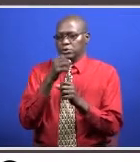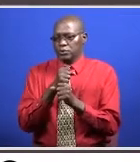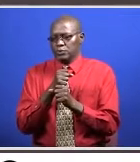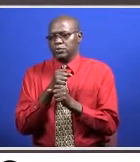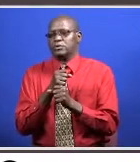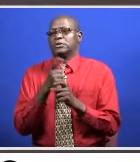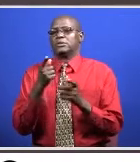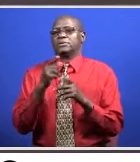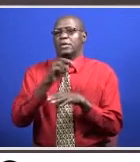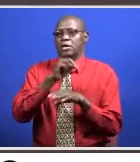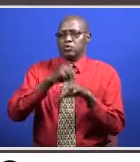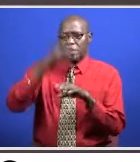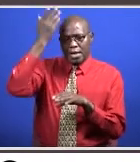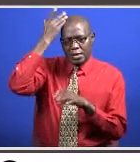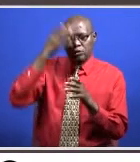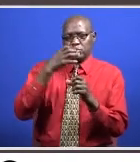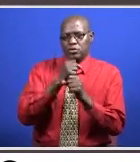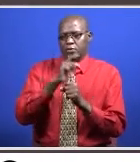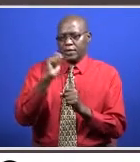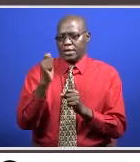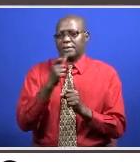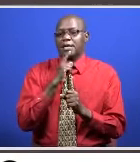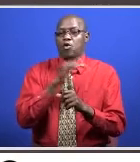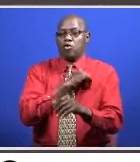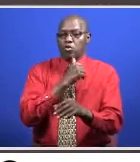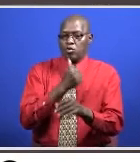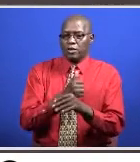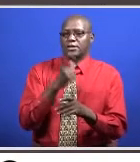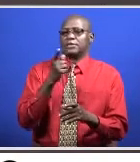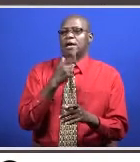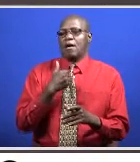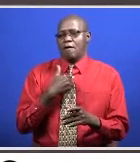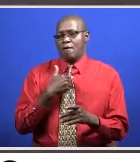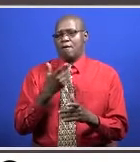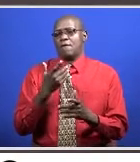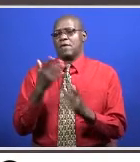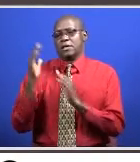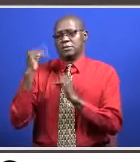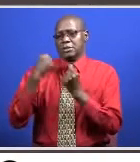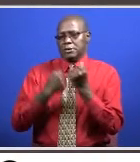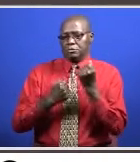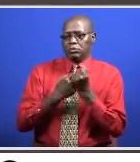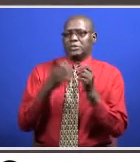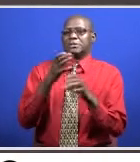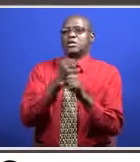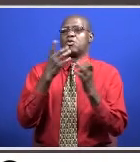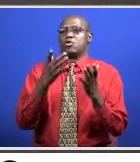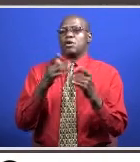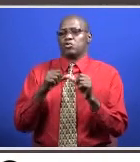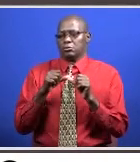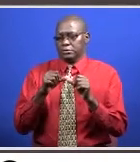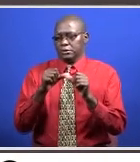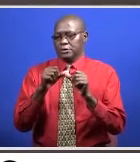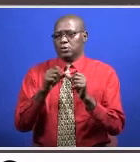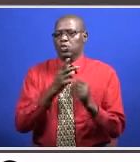Nurses Association of Kenya, Ramadhani said the authority is banking on the support of its stakeholders and will maintain a consultative